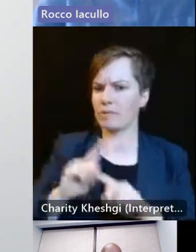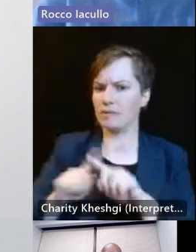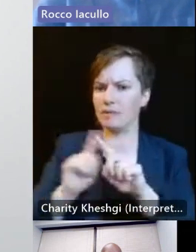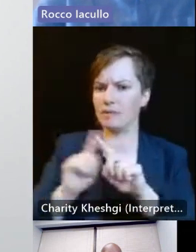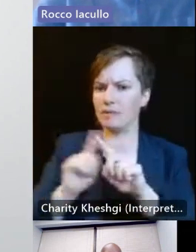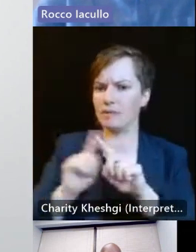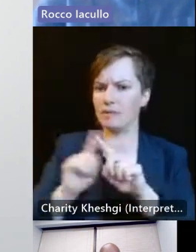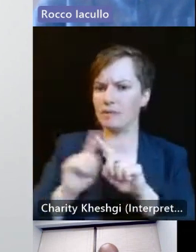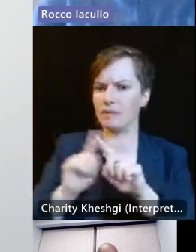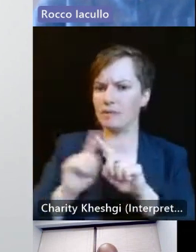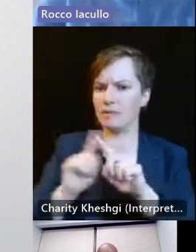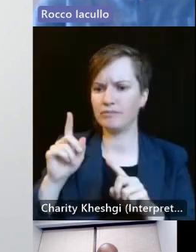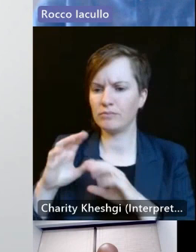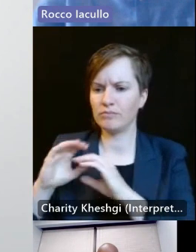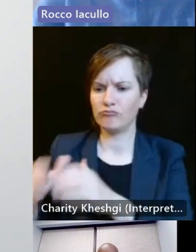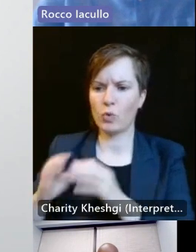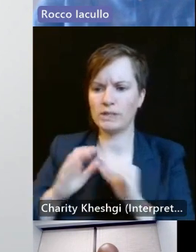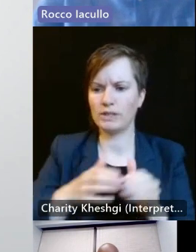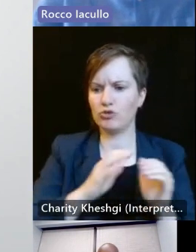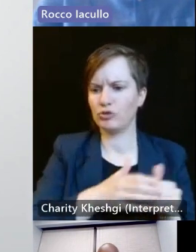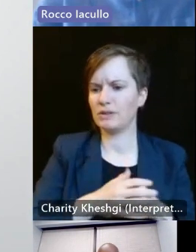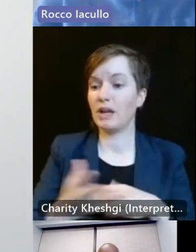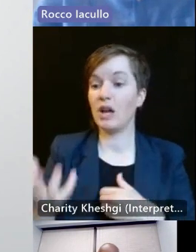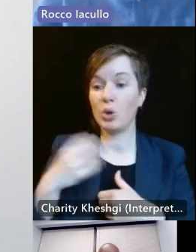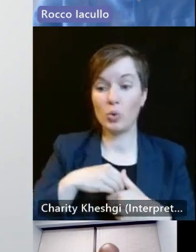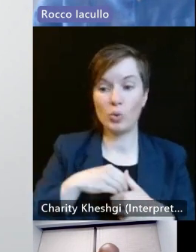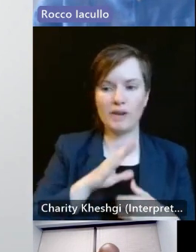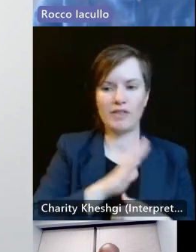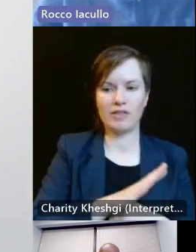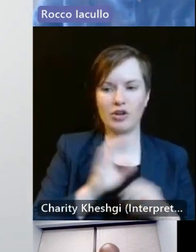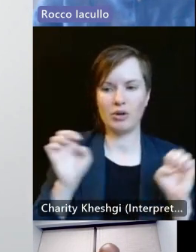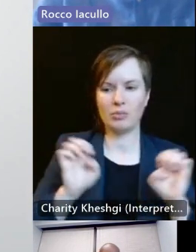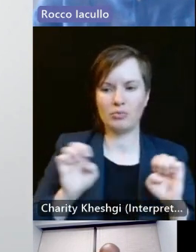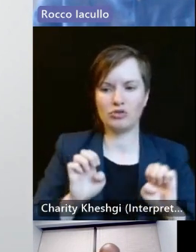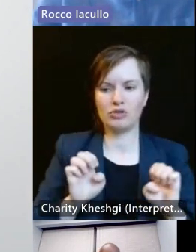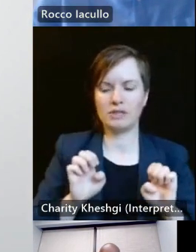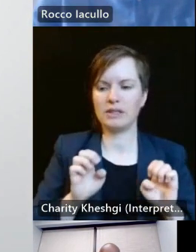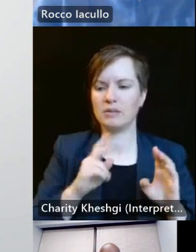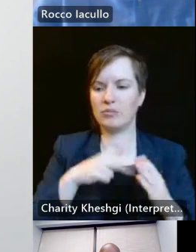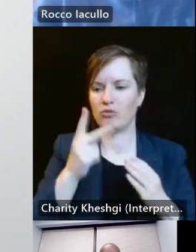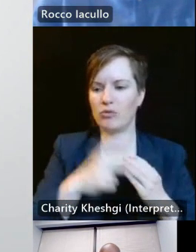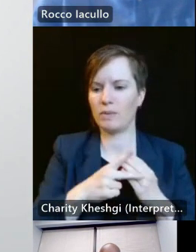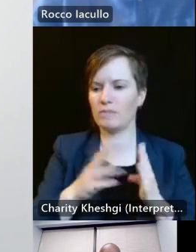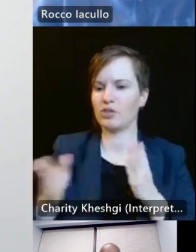including their emergency program services or activities.